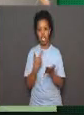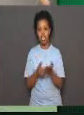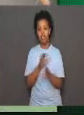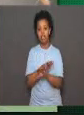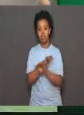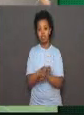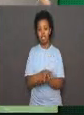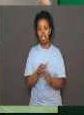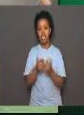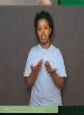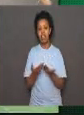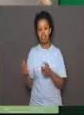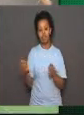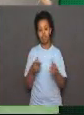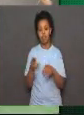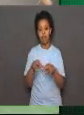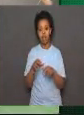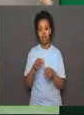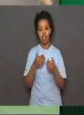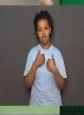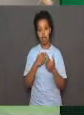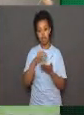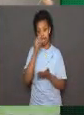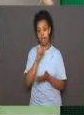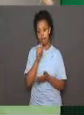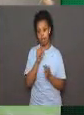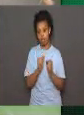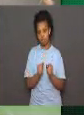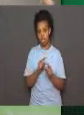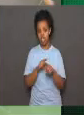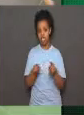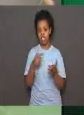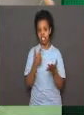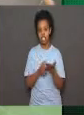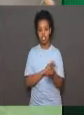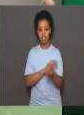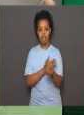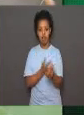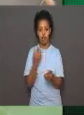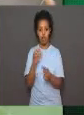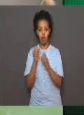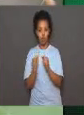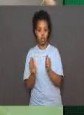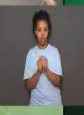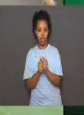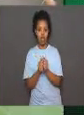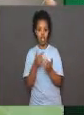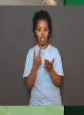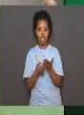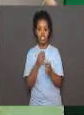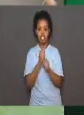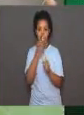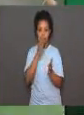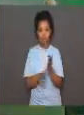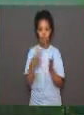to weave a web. Rather, it is born with the ability to carry out this task